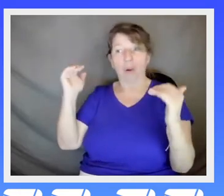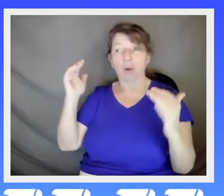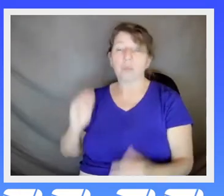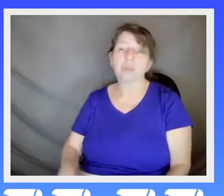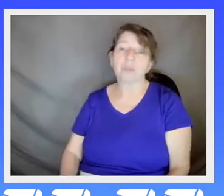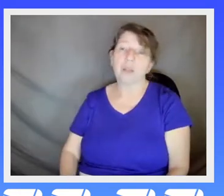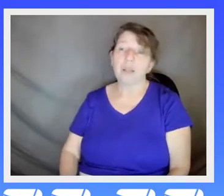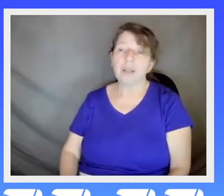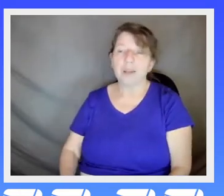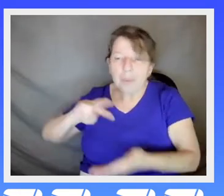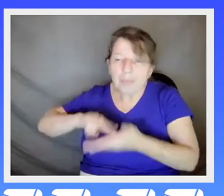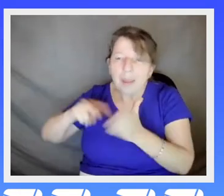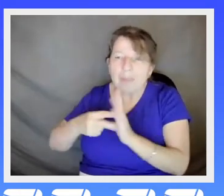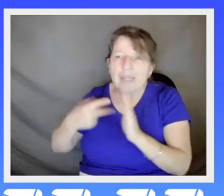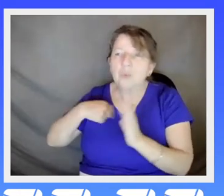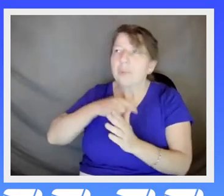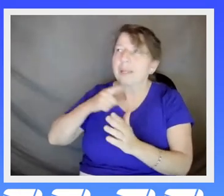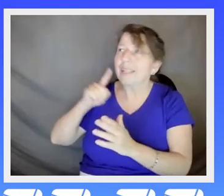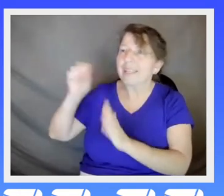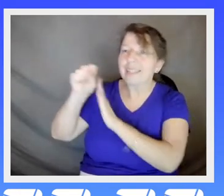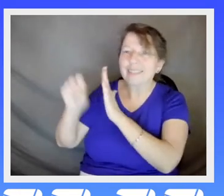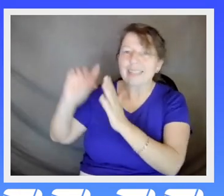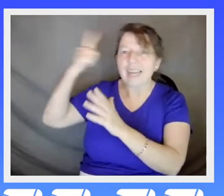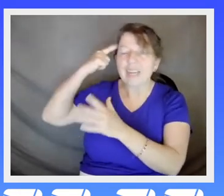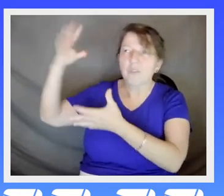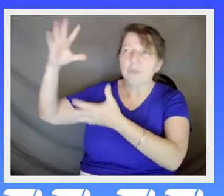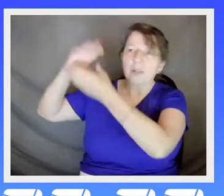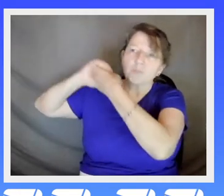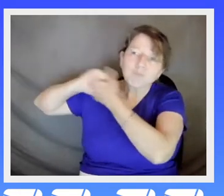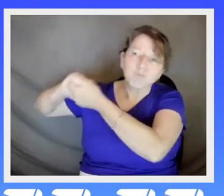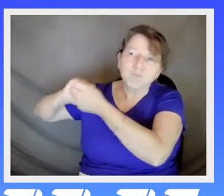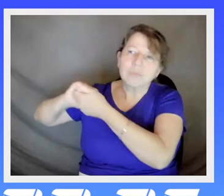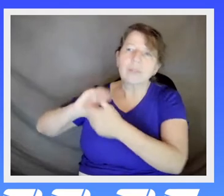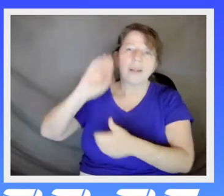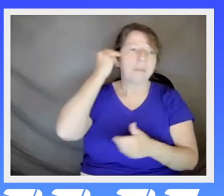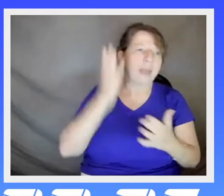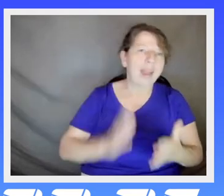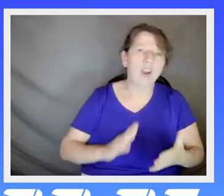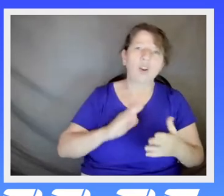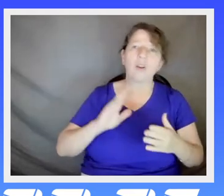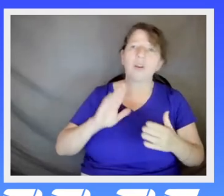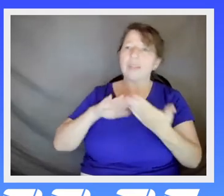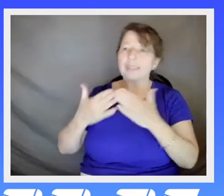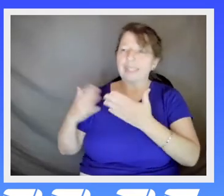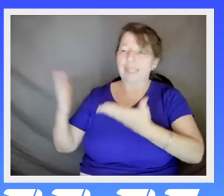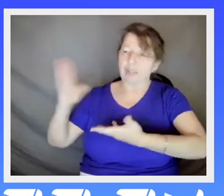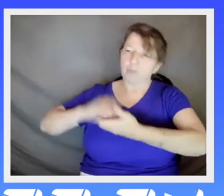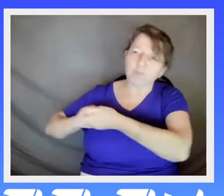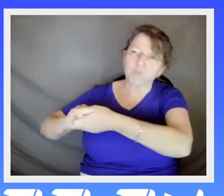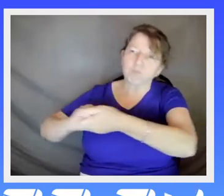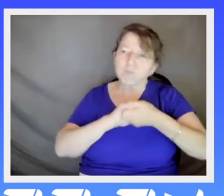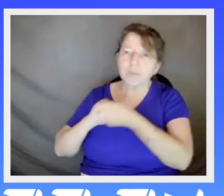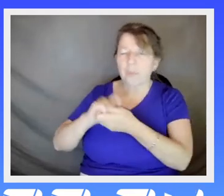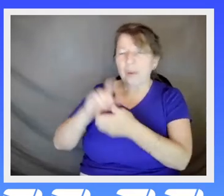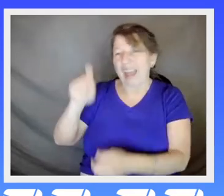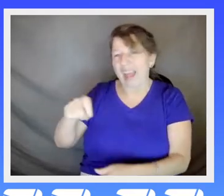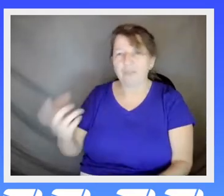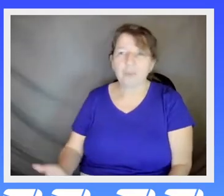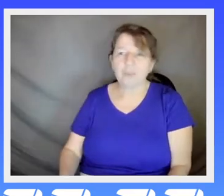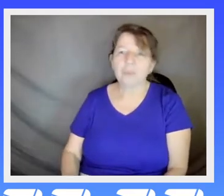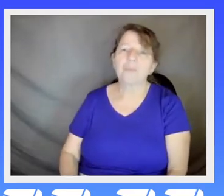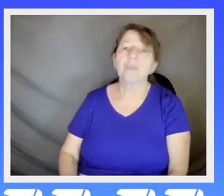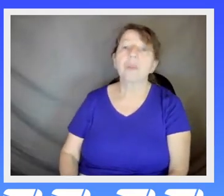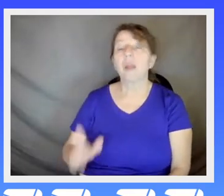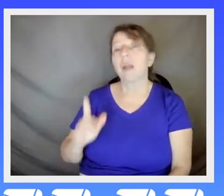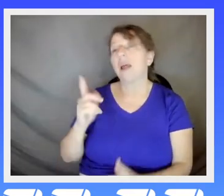and collaboration with state government, with the city of Boston and the mayor as a key platform for that. And then I guess the biggest